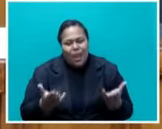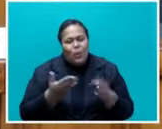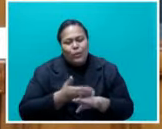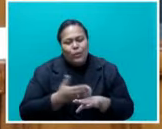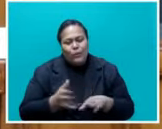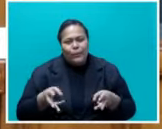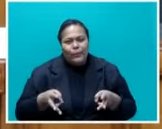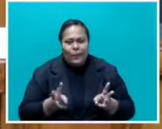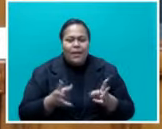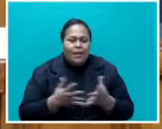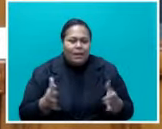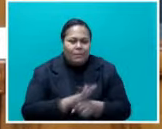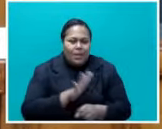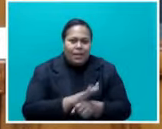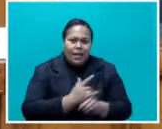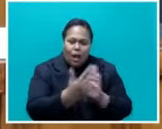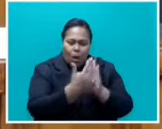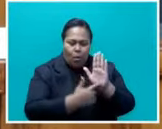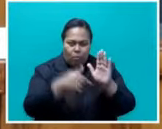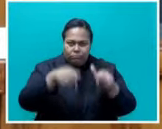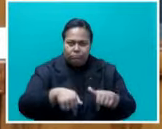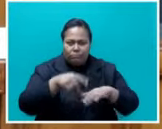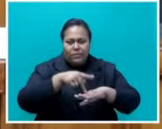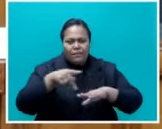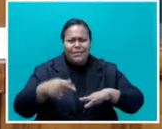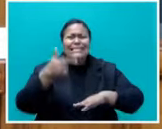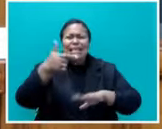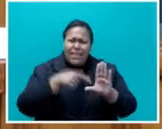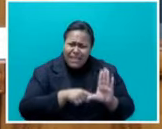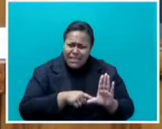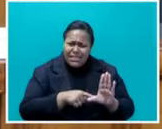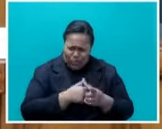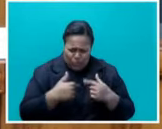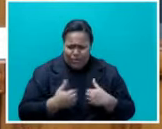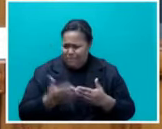make laws in this parliament. Can you imagine that? In 7 years, we have passed 274 laws.